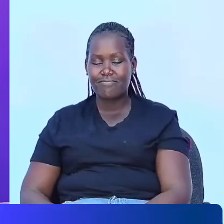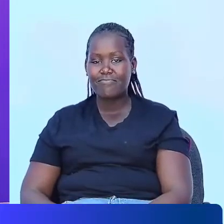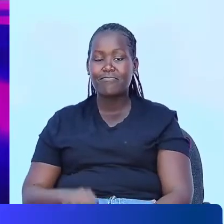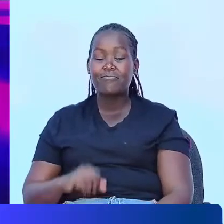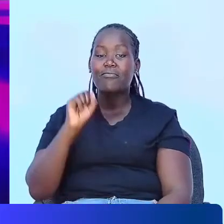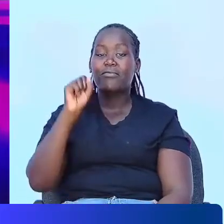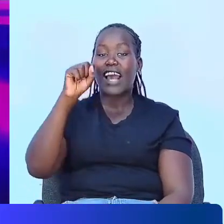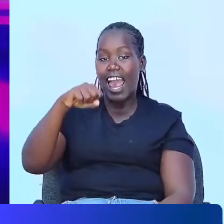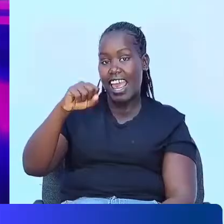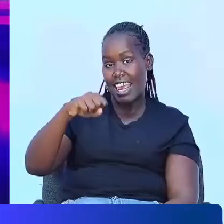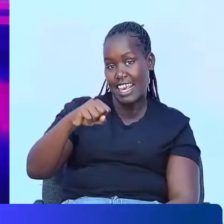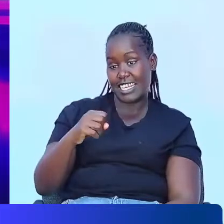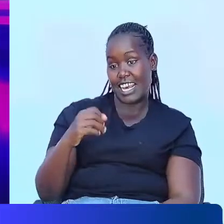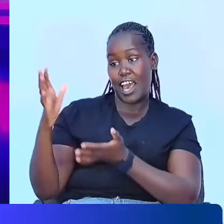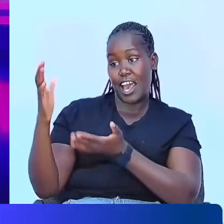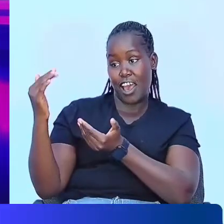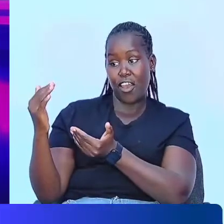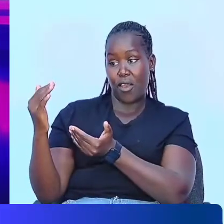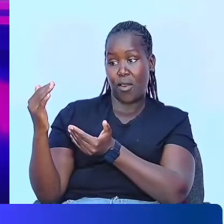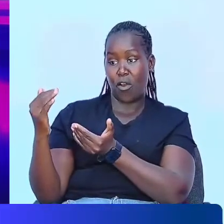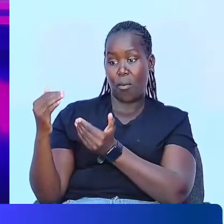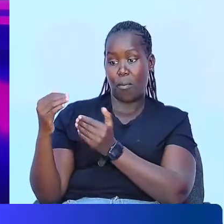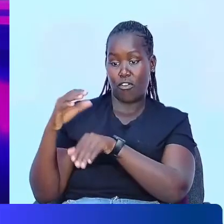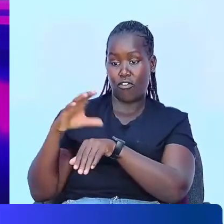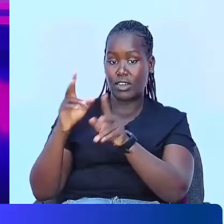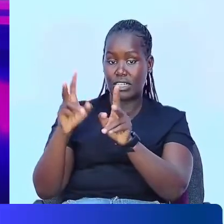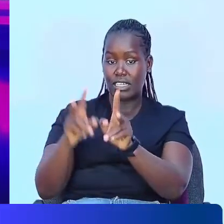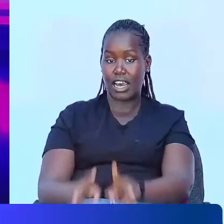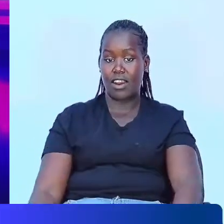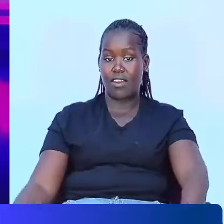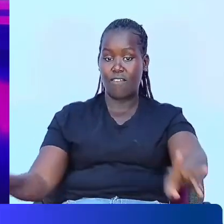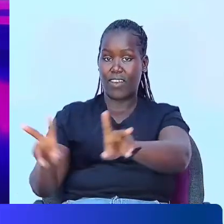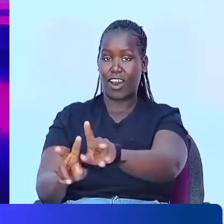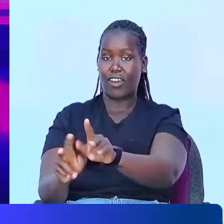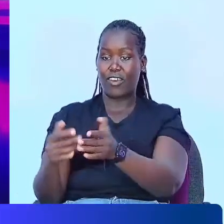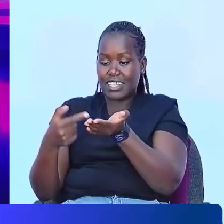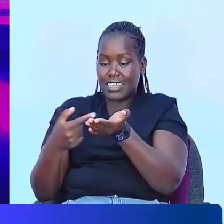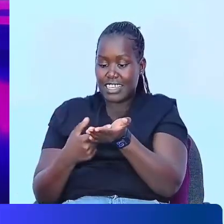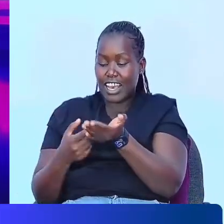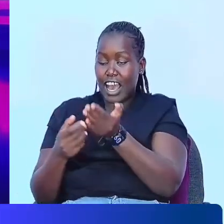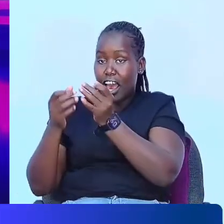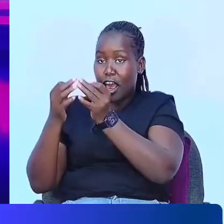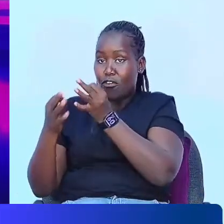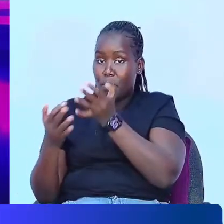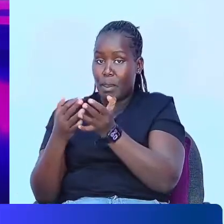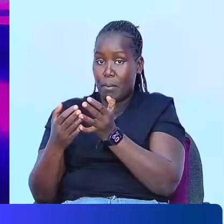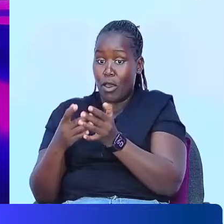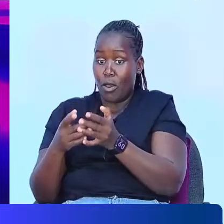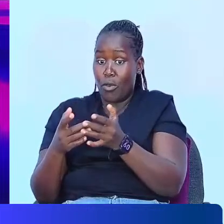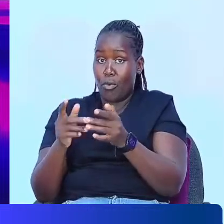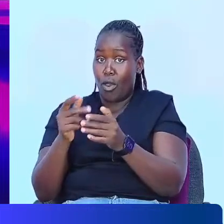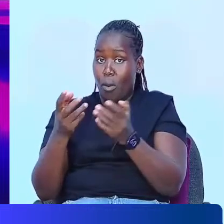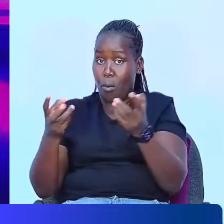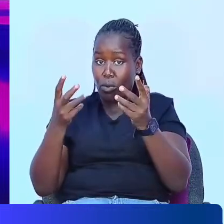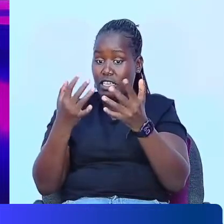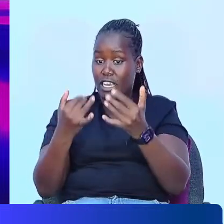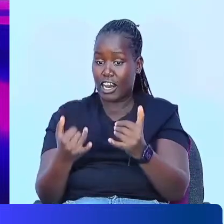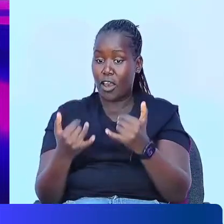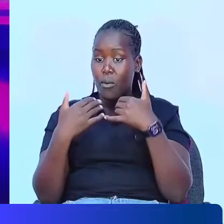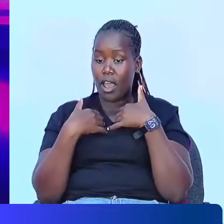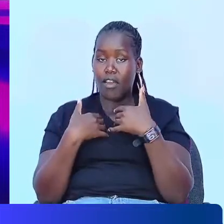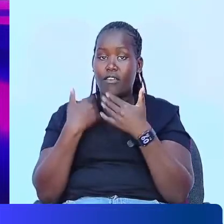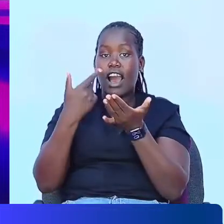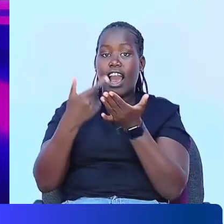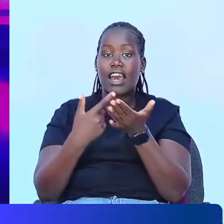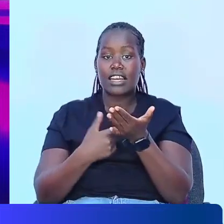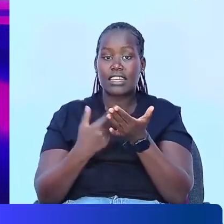Yes, and I hope that you have found value within this conversation. And if by any chance you're just switching on your television, we have been having a